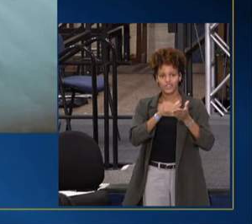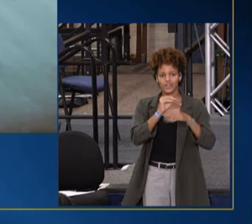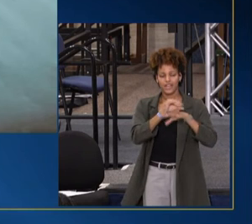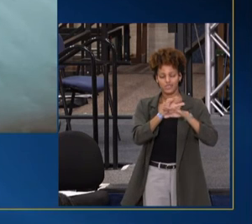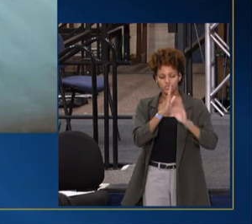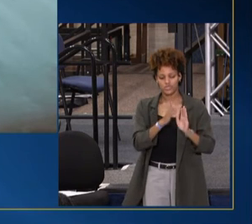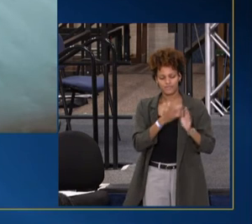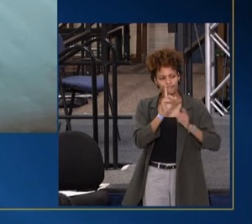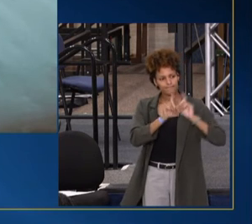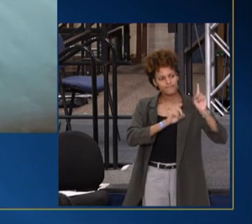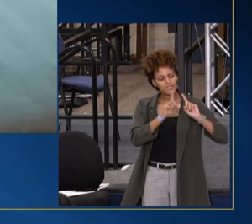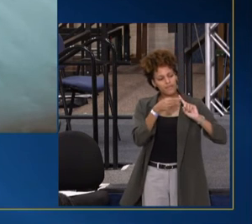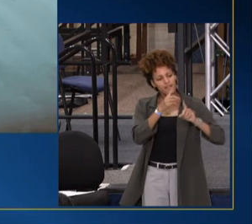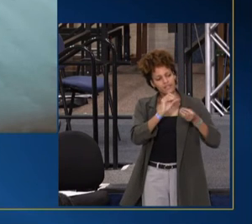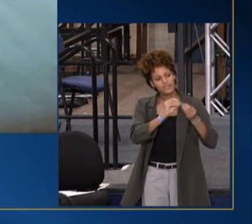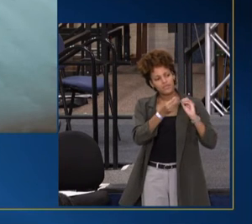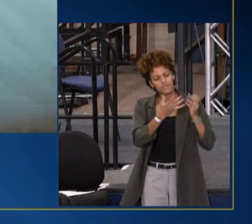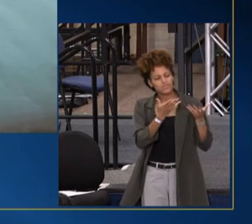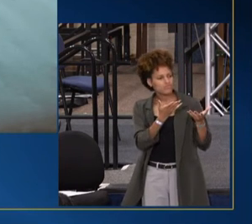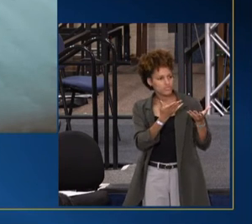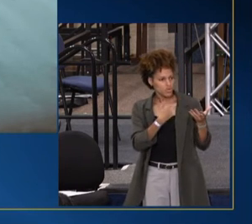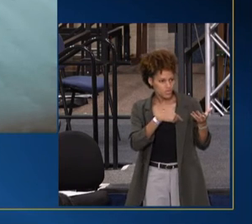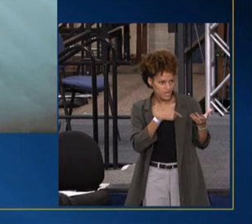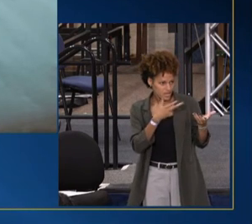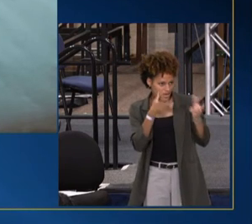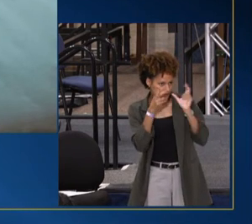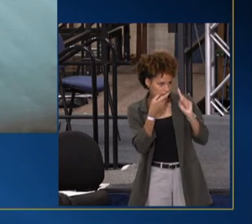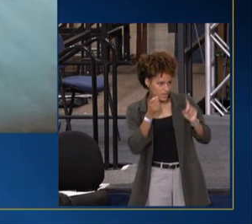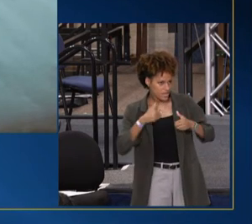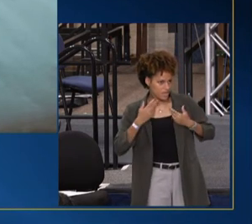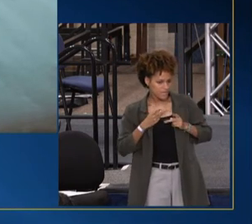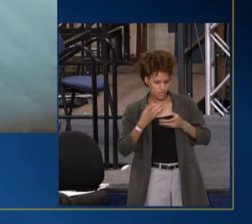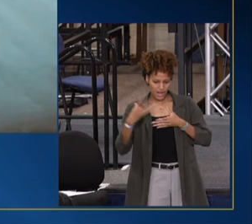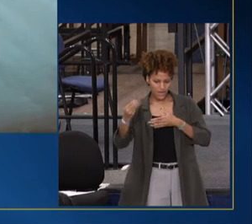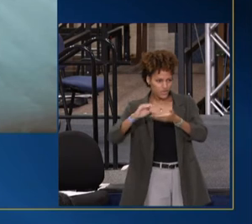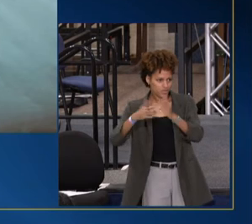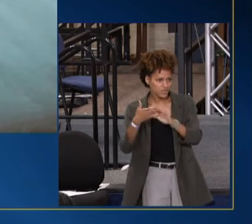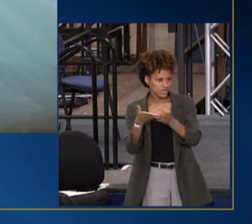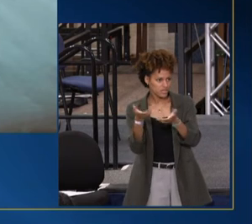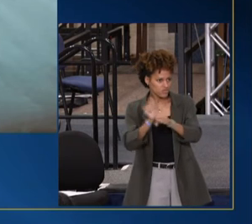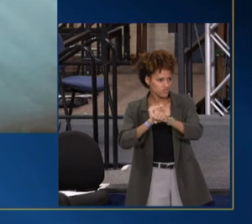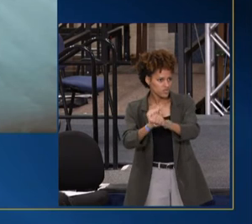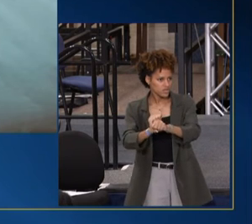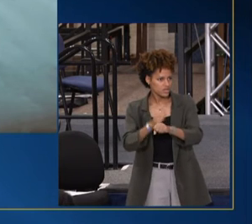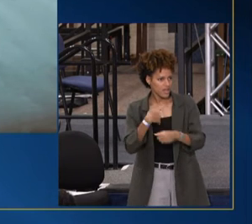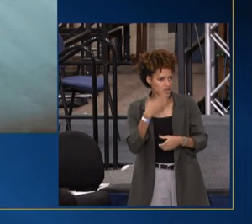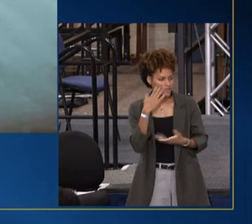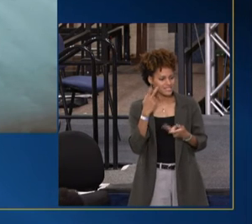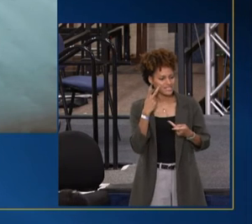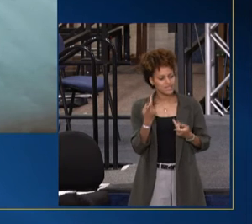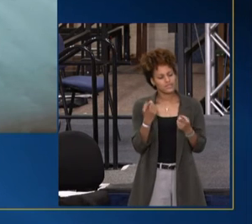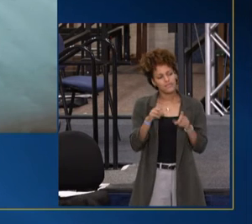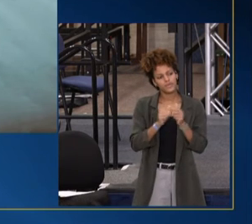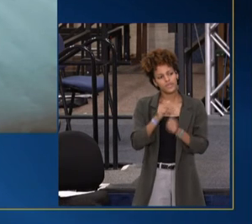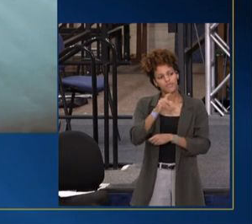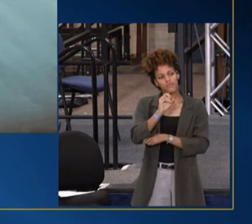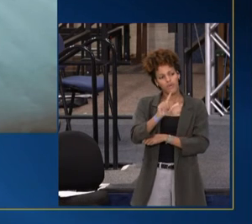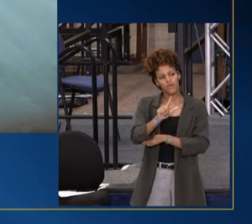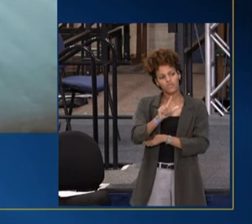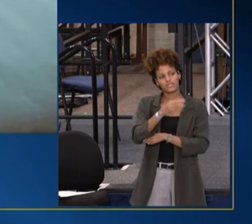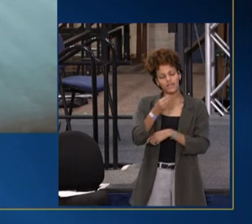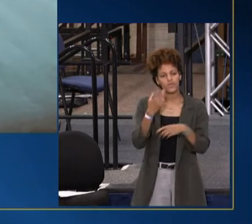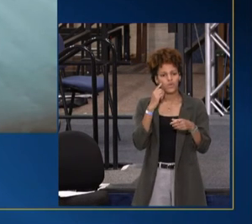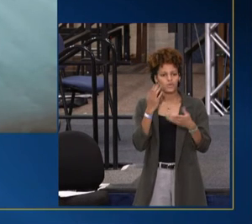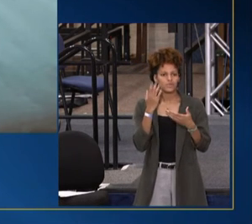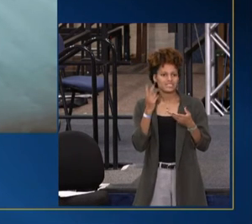was asking about data of, well, are we hearing from young people on the lines? I know what we're seeing in polling. I know what we're seeing